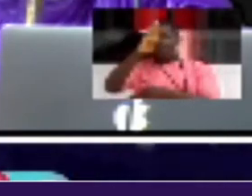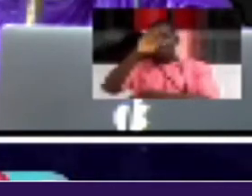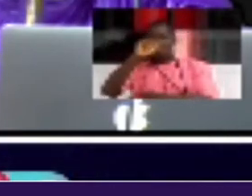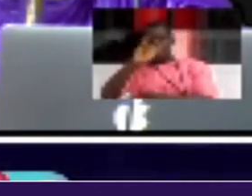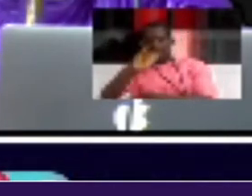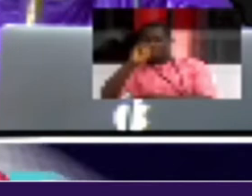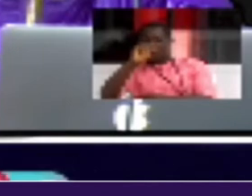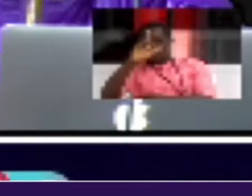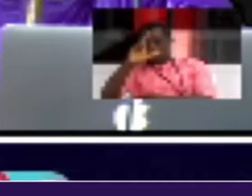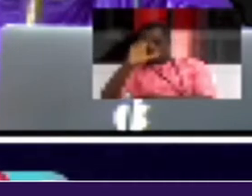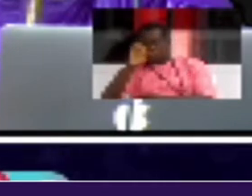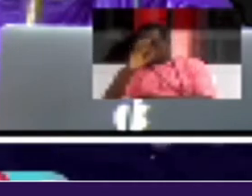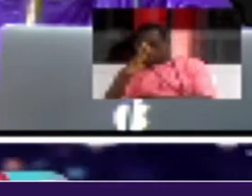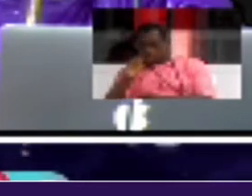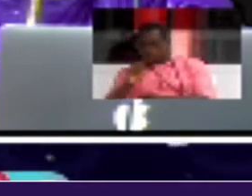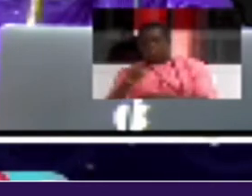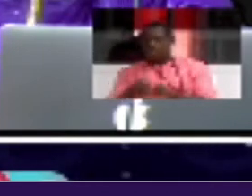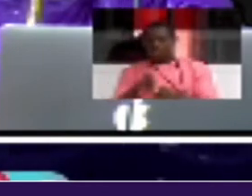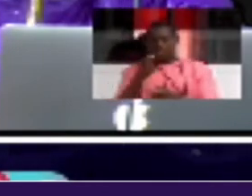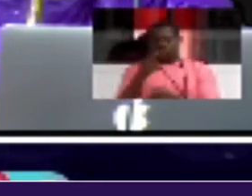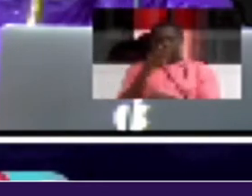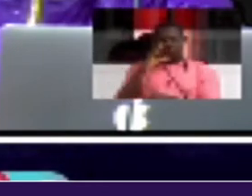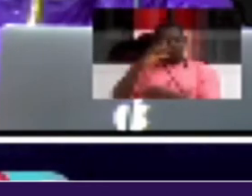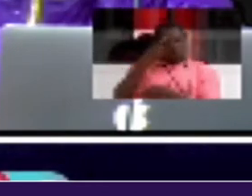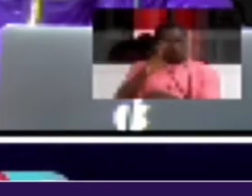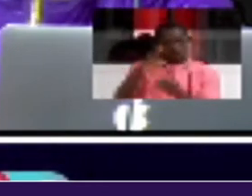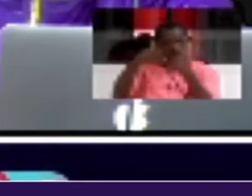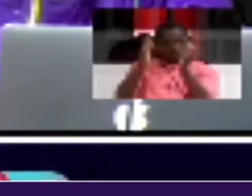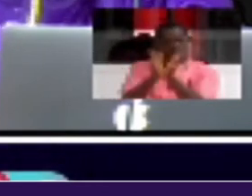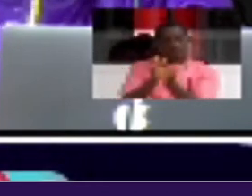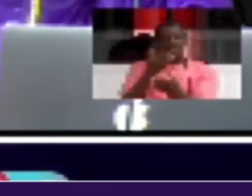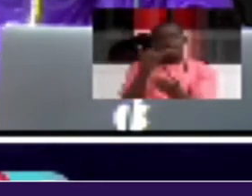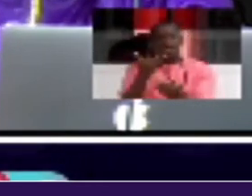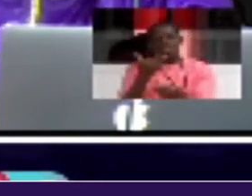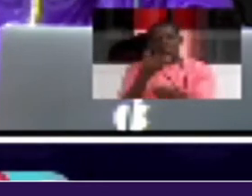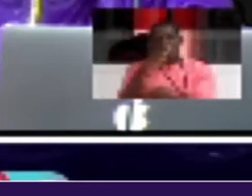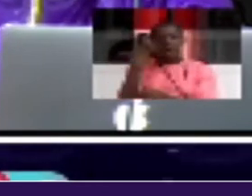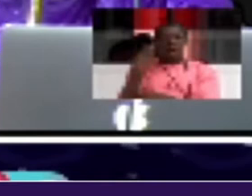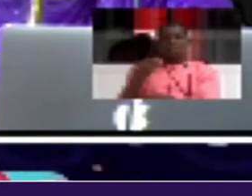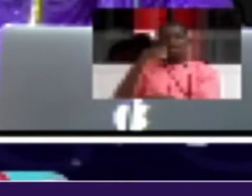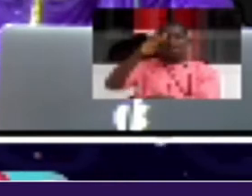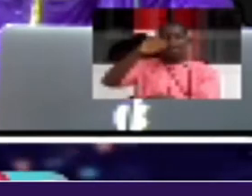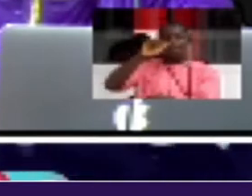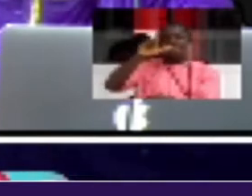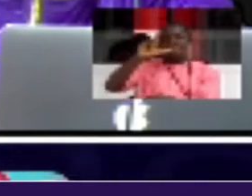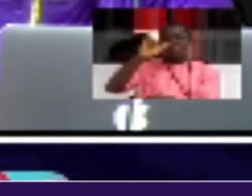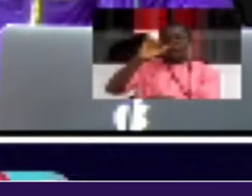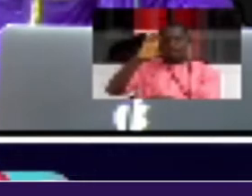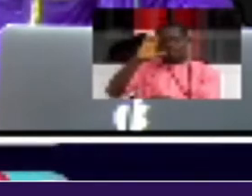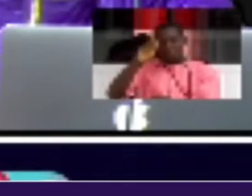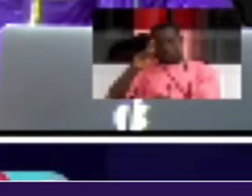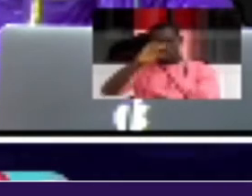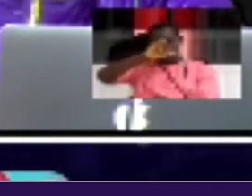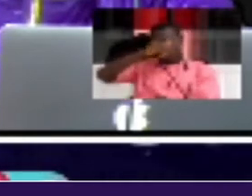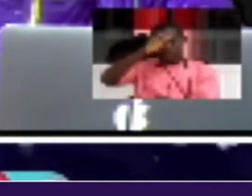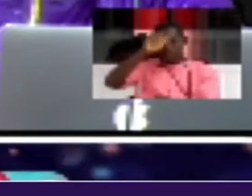Jata? Malik Jata was an instructor. During your training? Yeah. How about Sana Manjang? Sana Manjang also